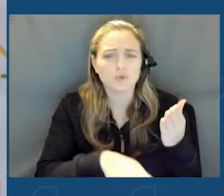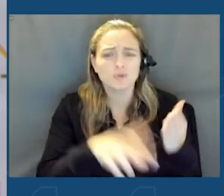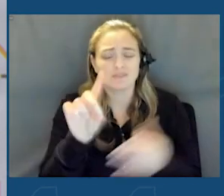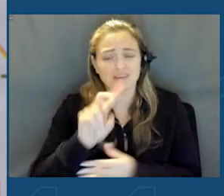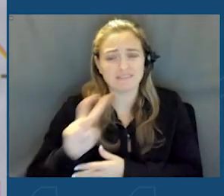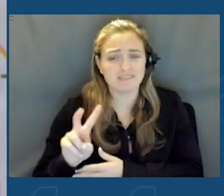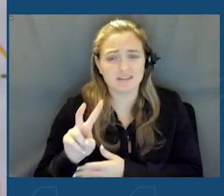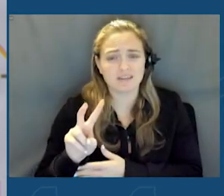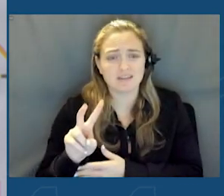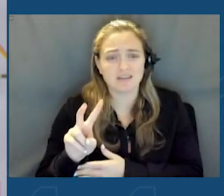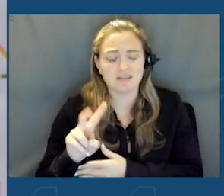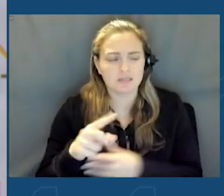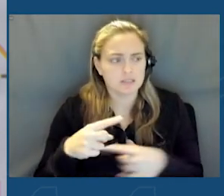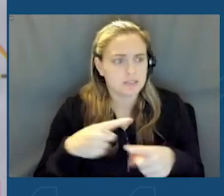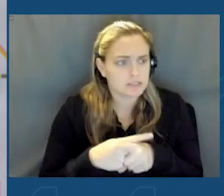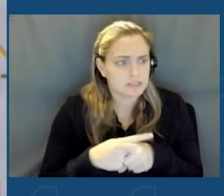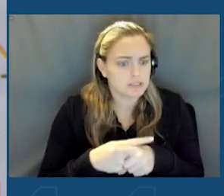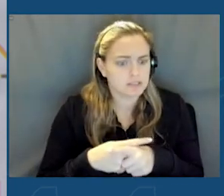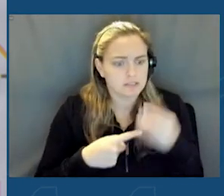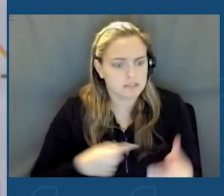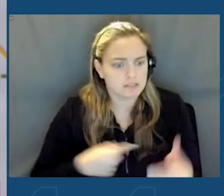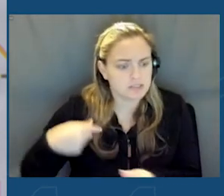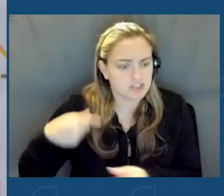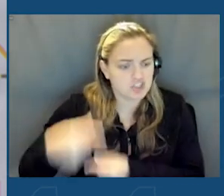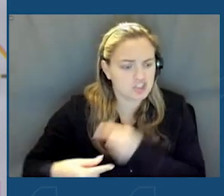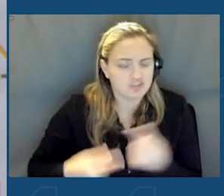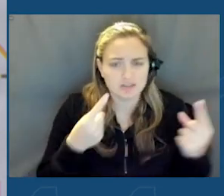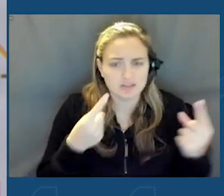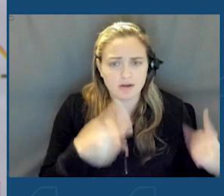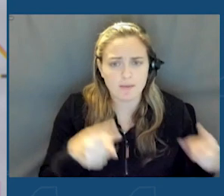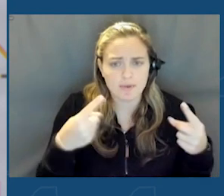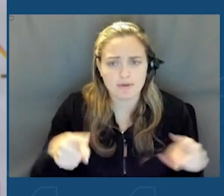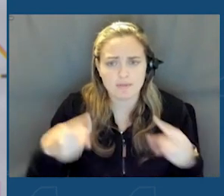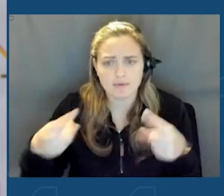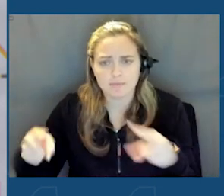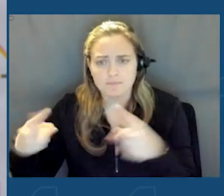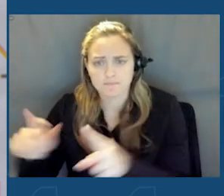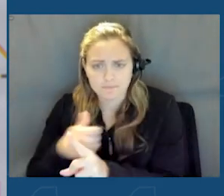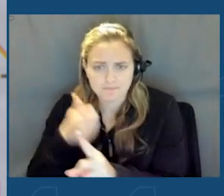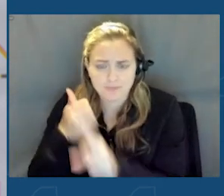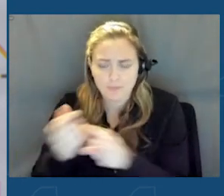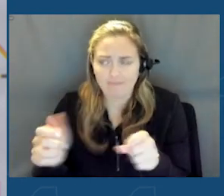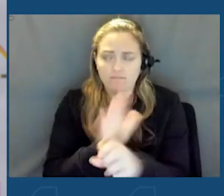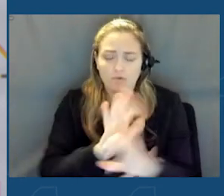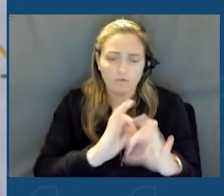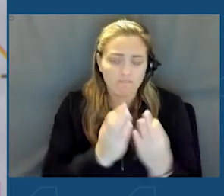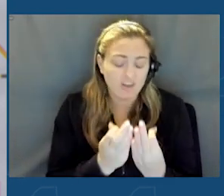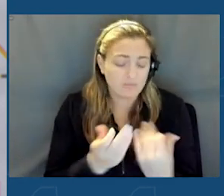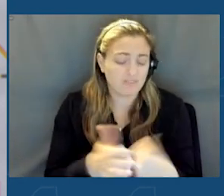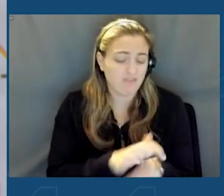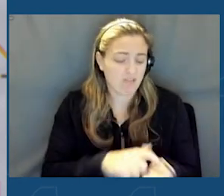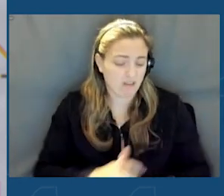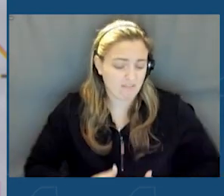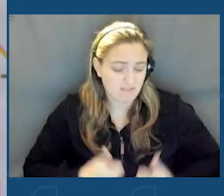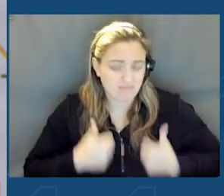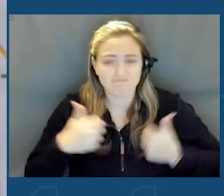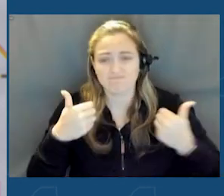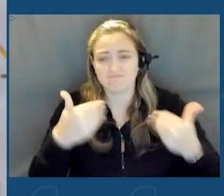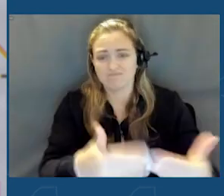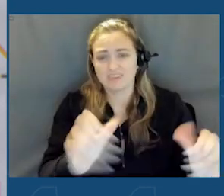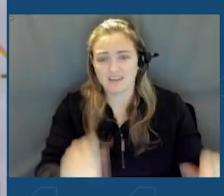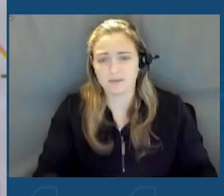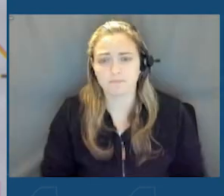cross generations, impact whole families, and can last a lifetime. As